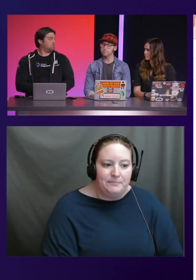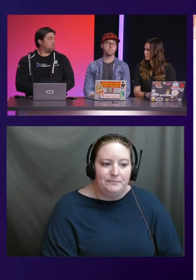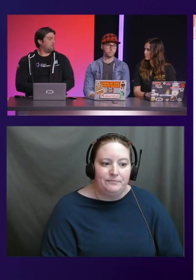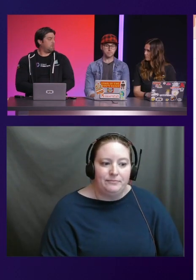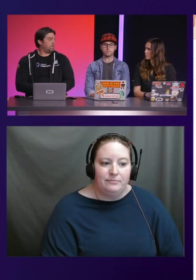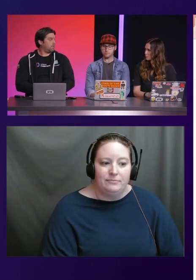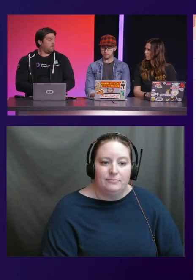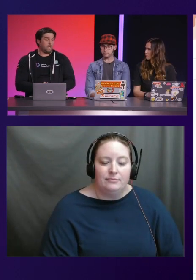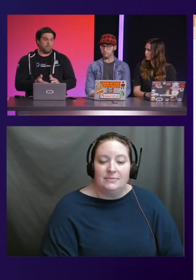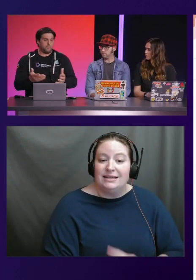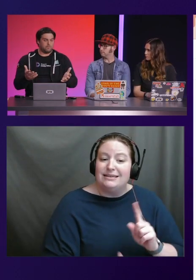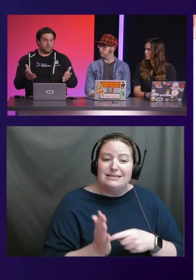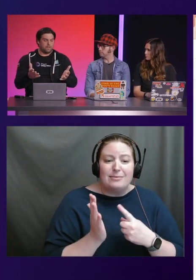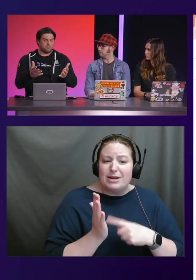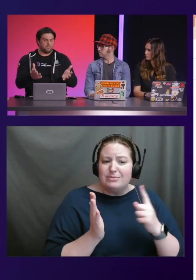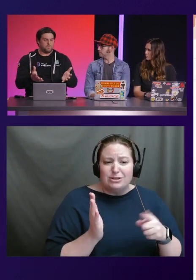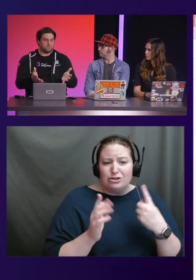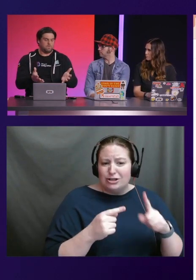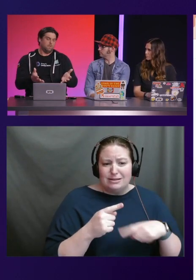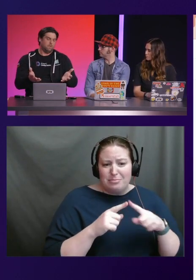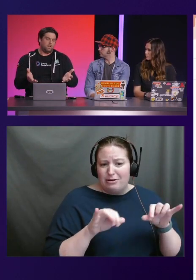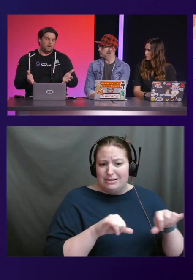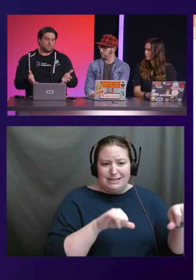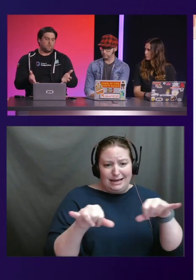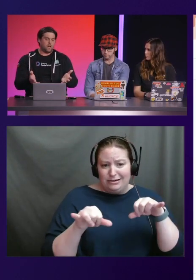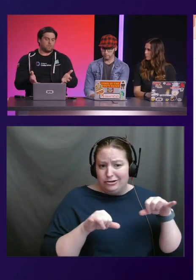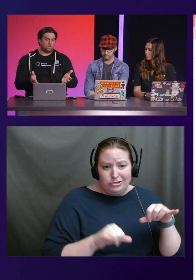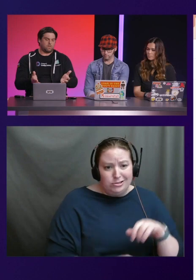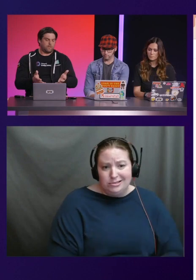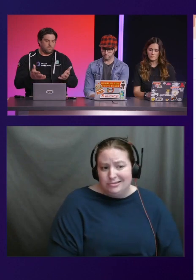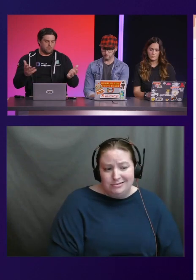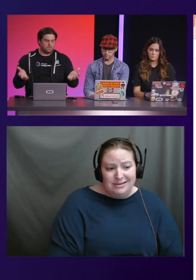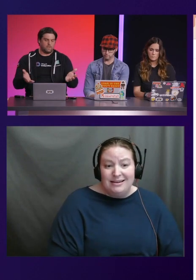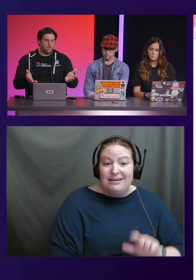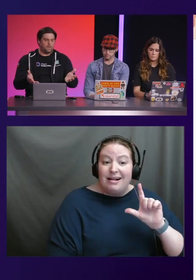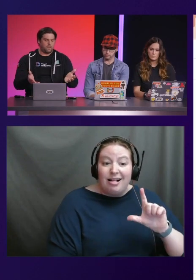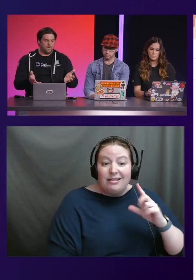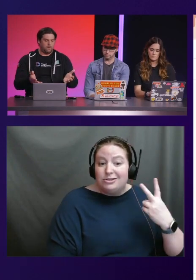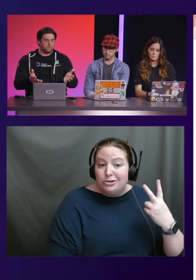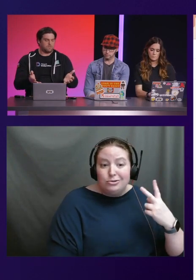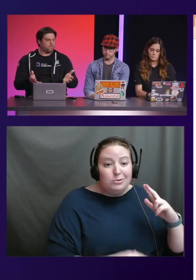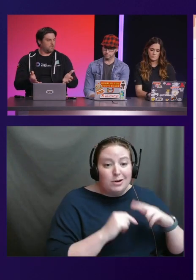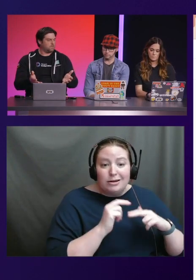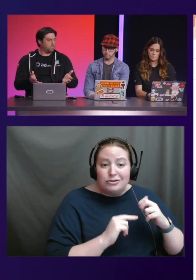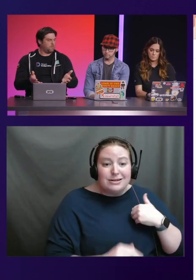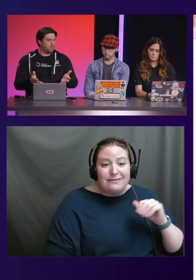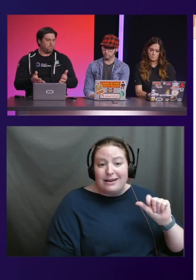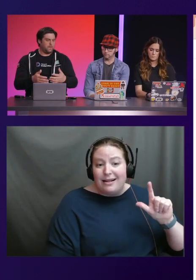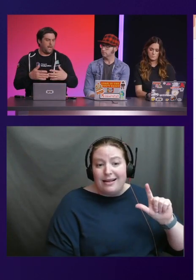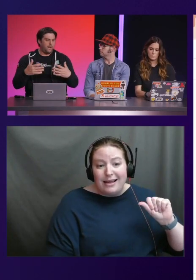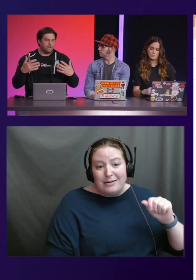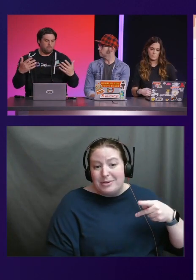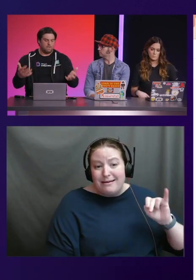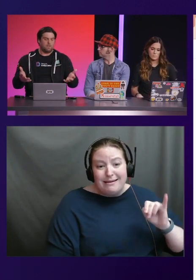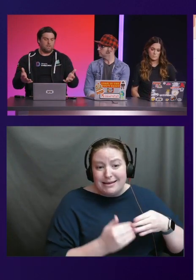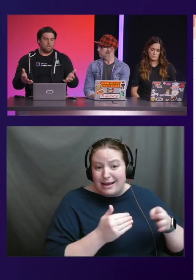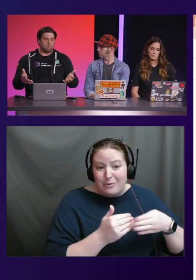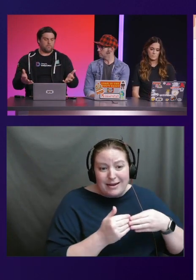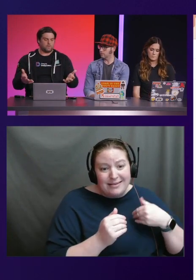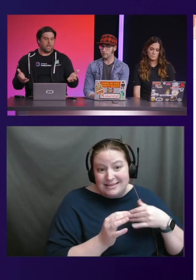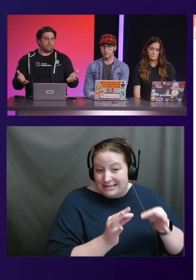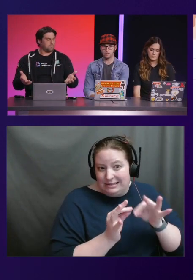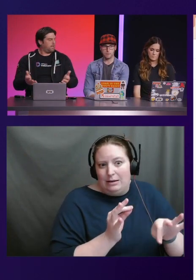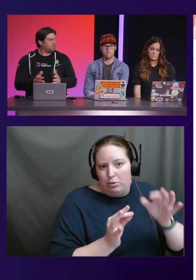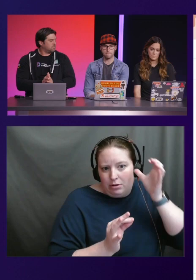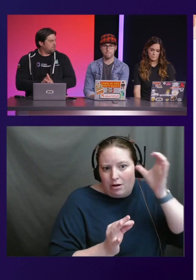too, right? Yeah. Like, take a simple L2 construct that does an API gateway, which is a very simple thing, but add